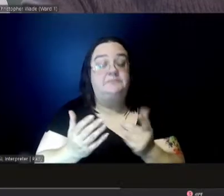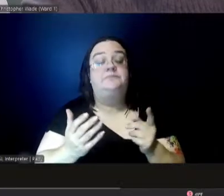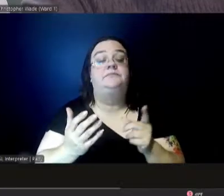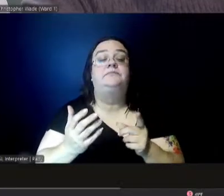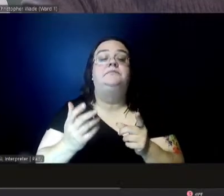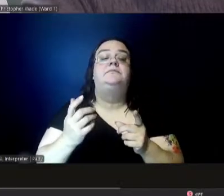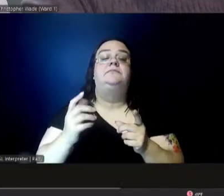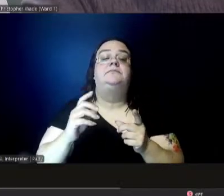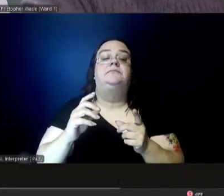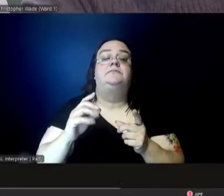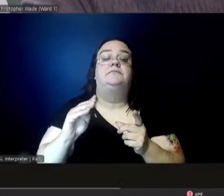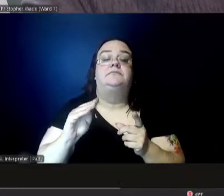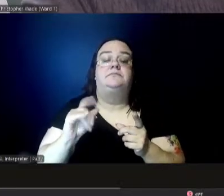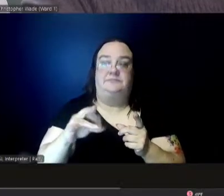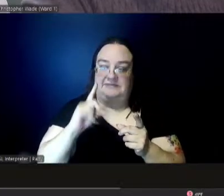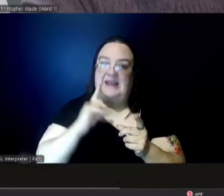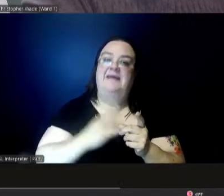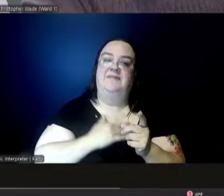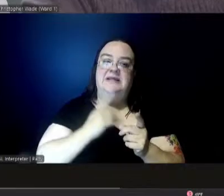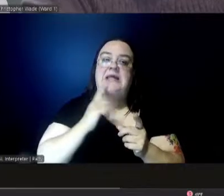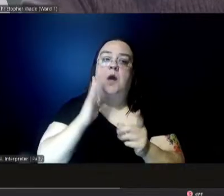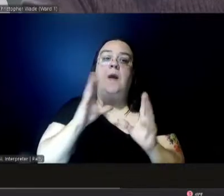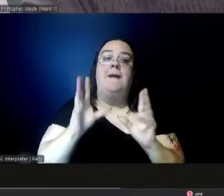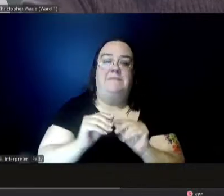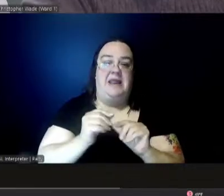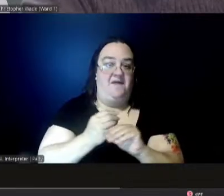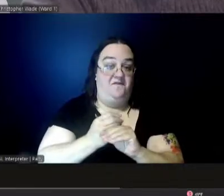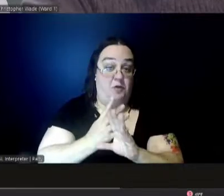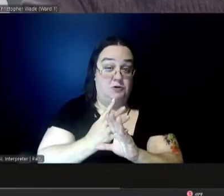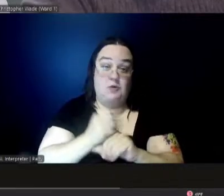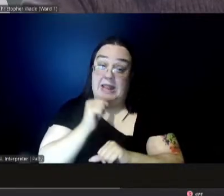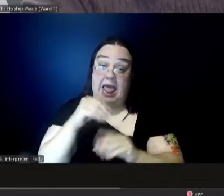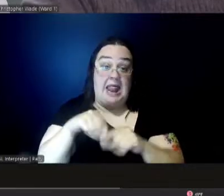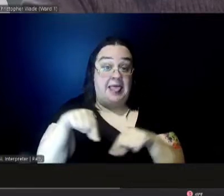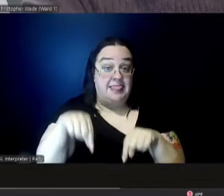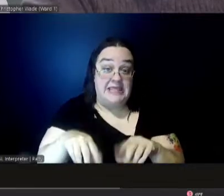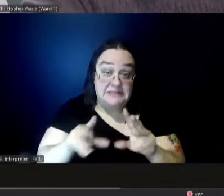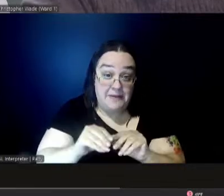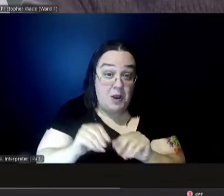say we will be meeting virtually and not in this building or that building.